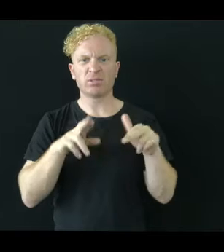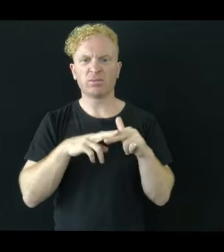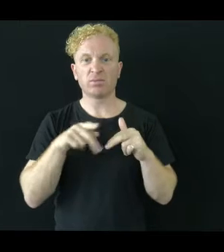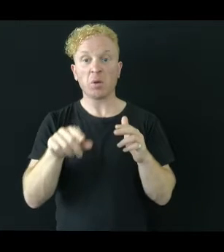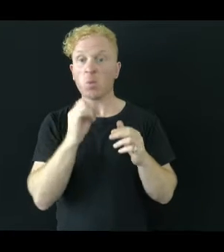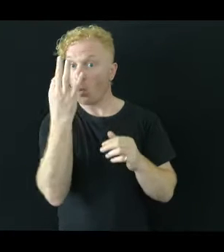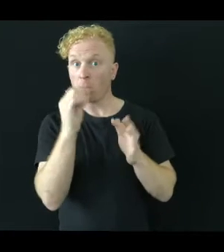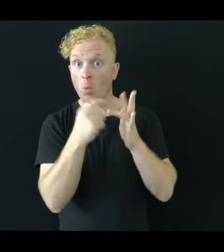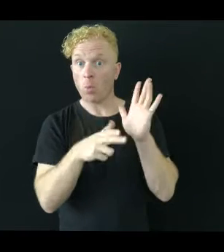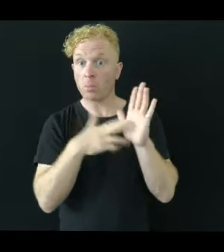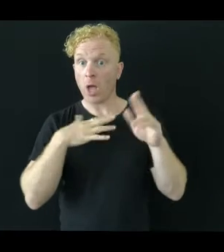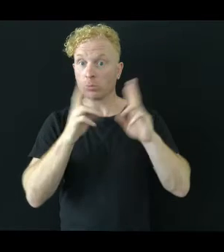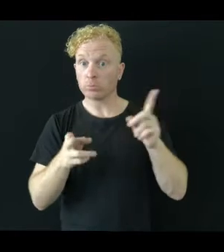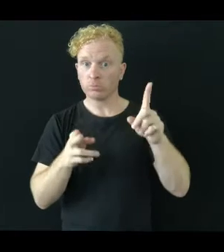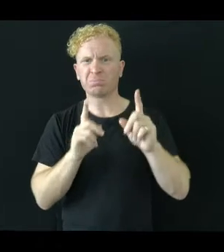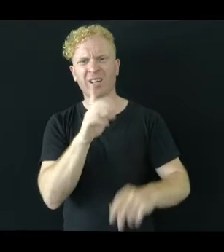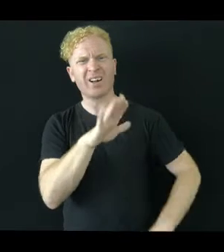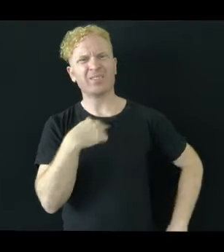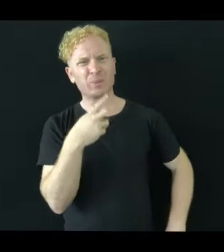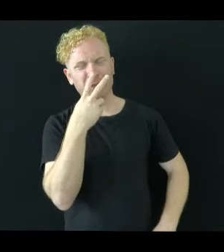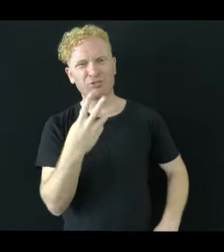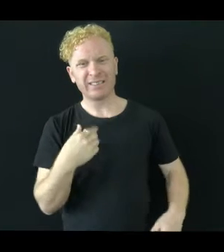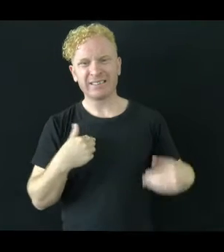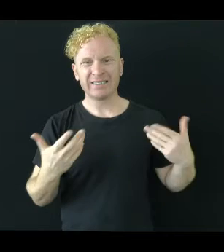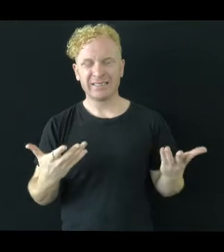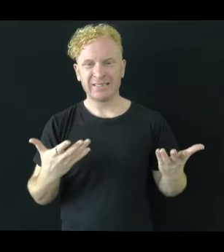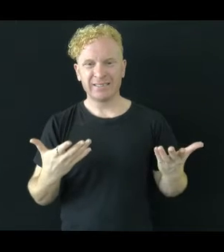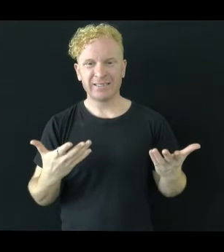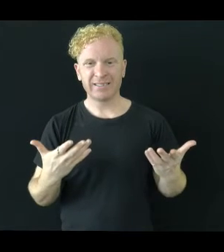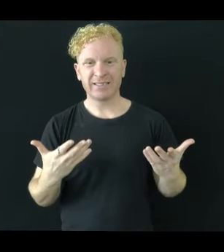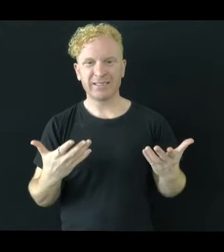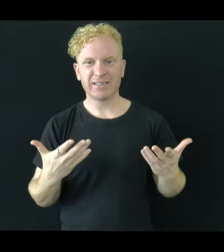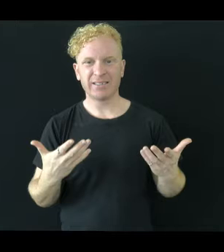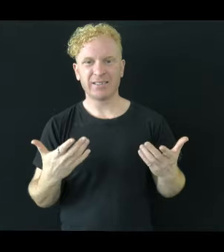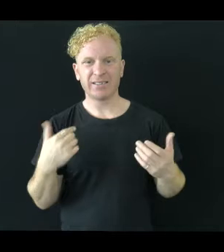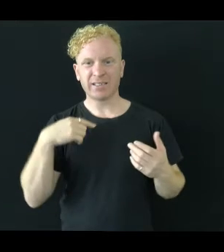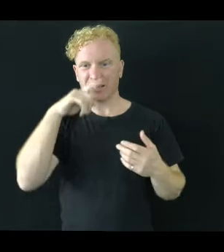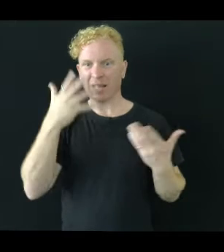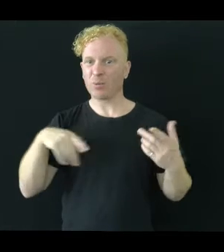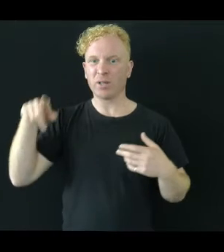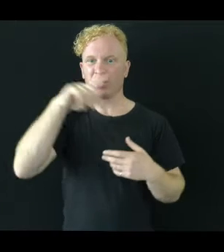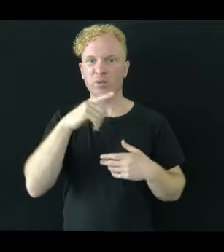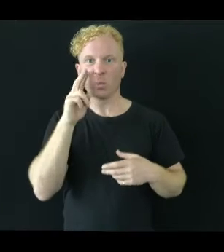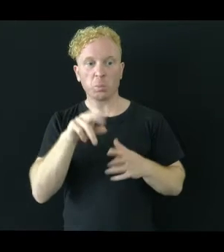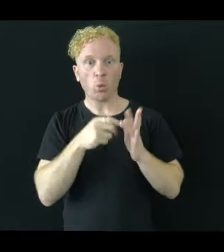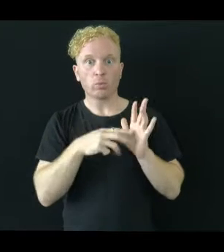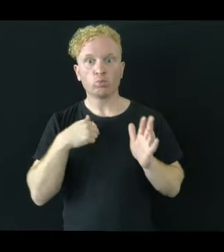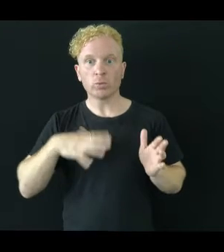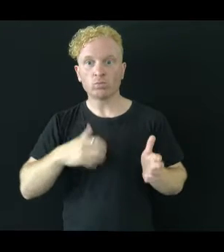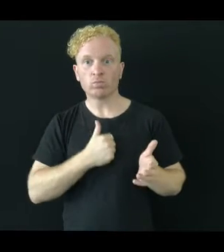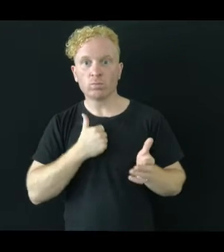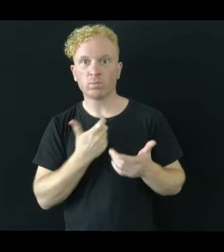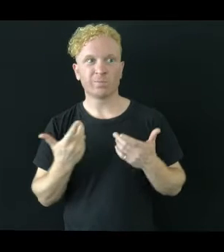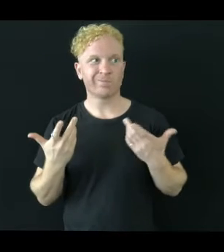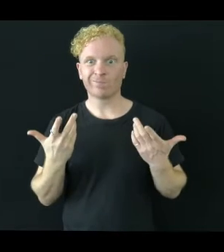parents are like, no porn in the house. But like, I'm 23 years old, and I can't go